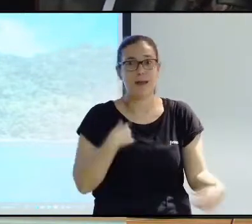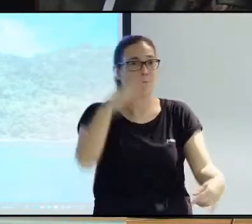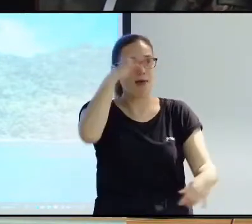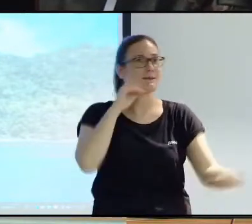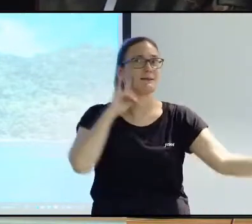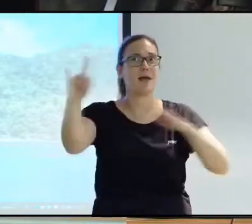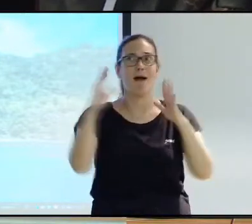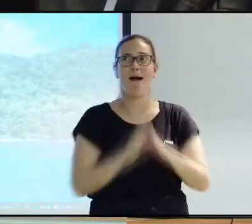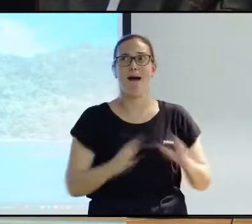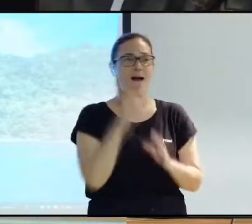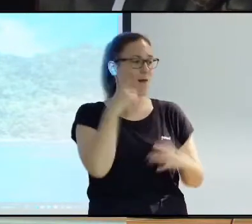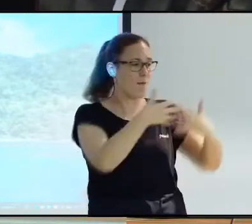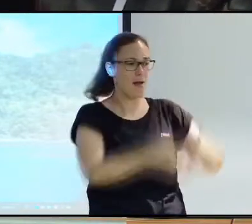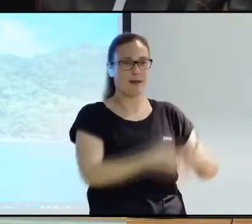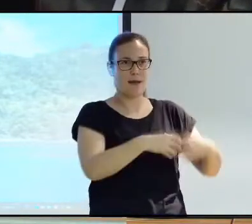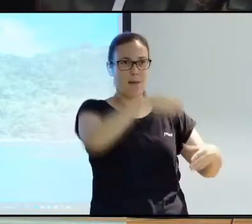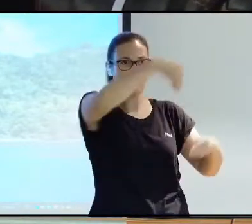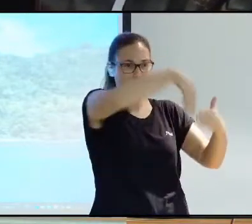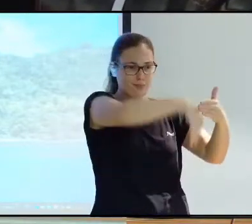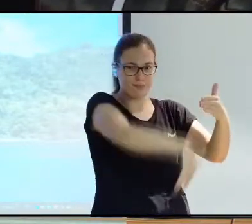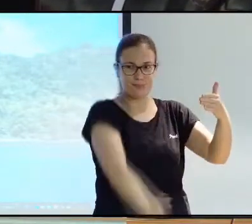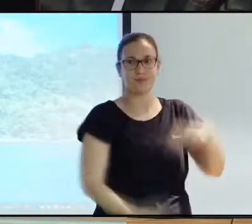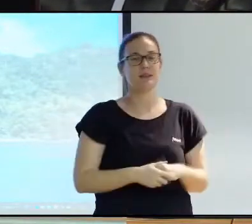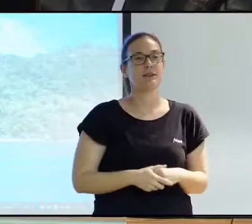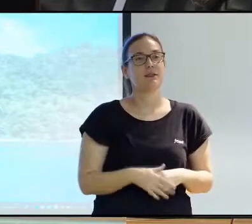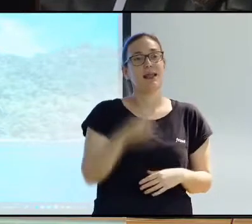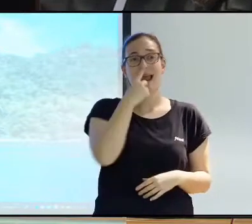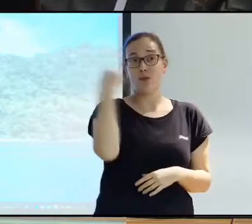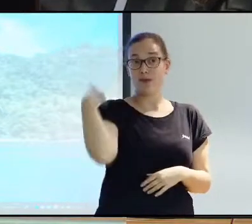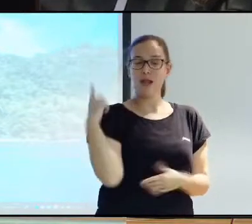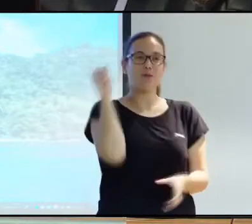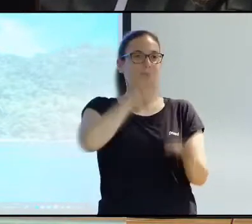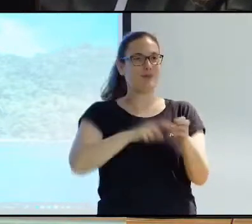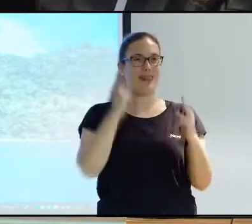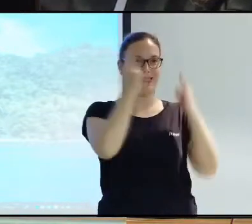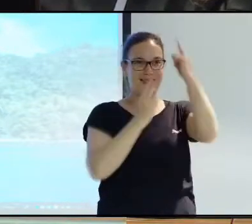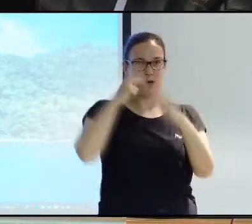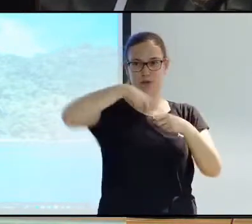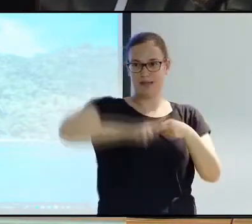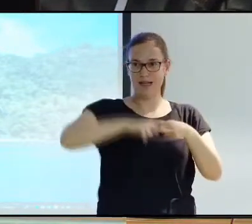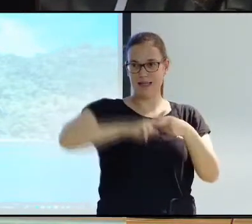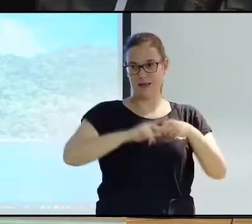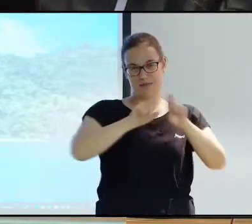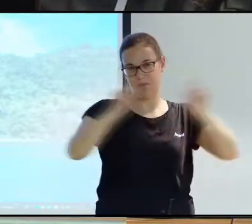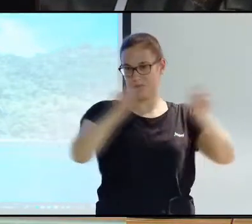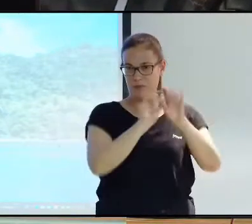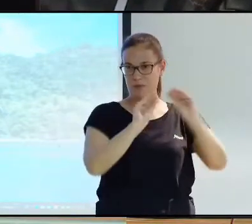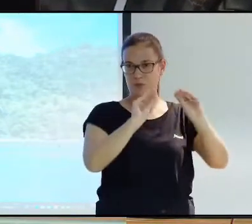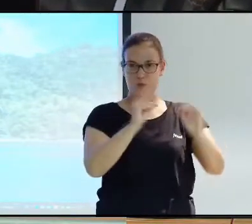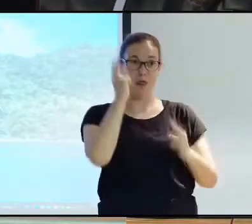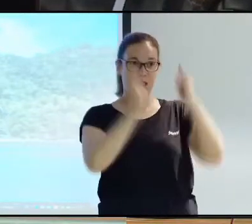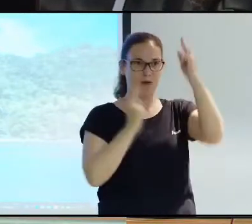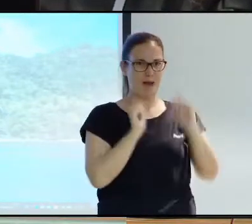with papers. And so 4 years ago, I worked in the Alter workshop. And in the